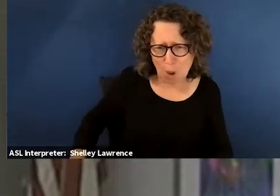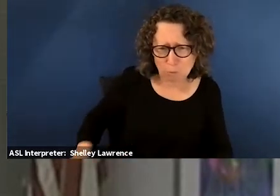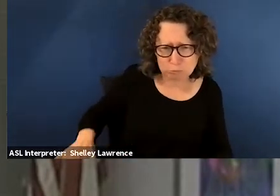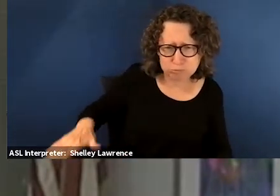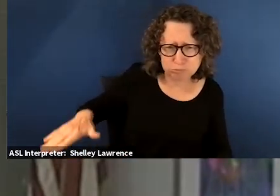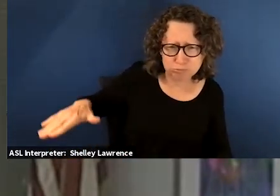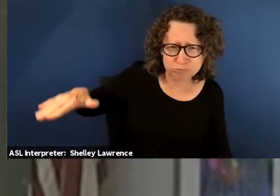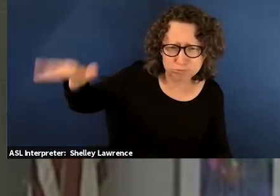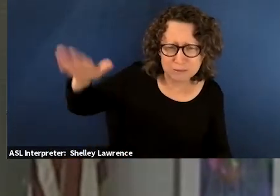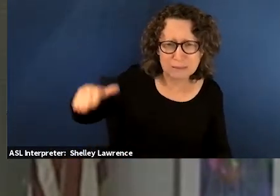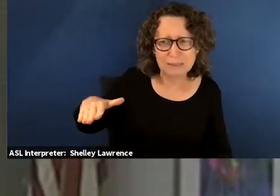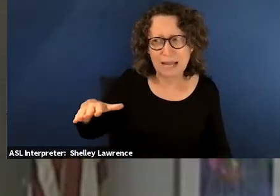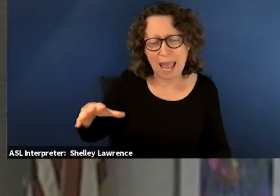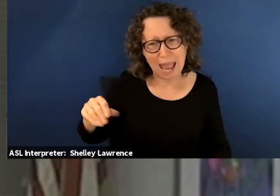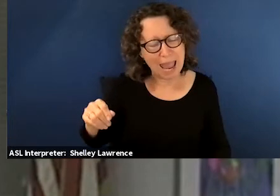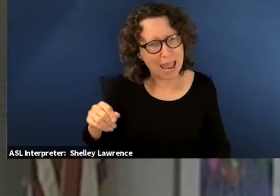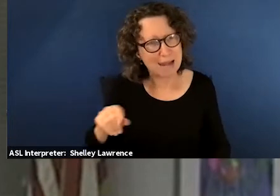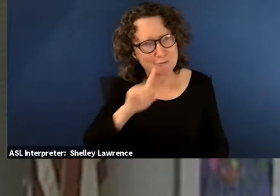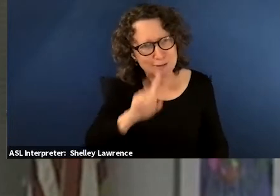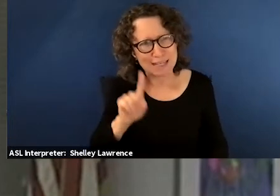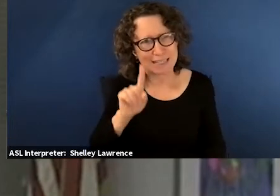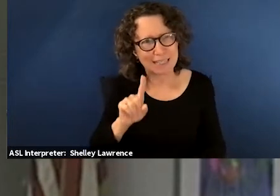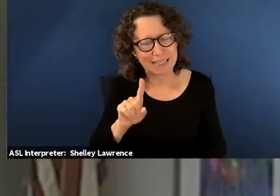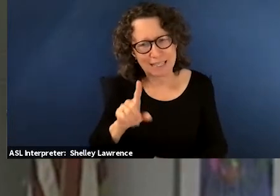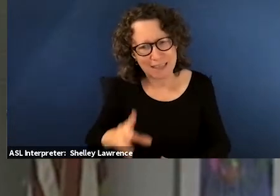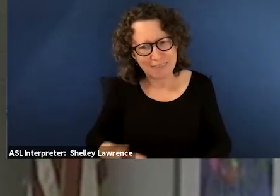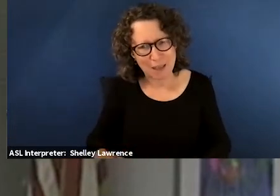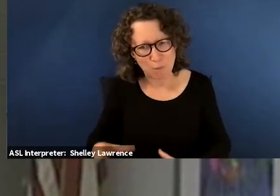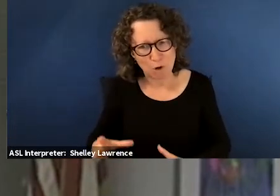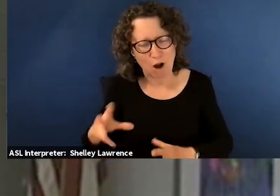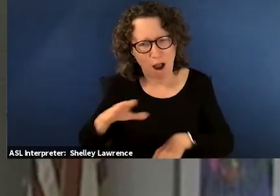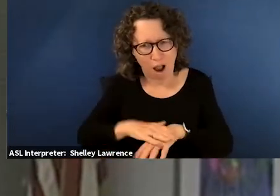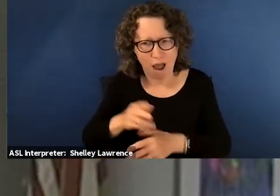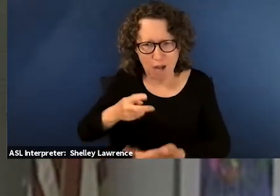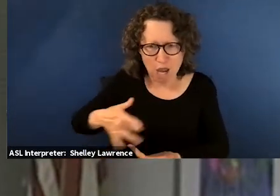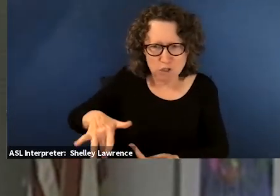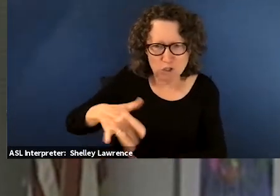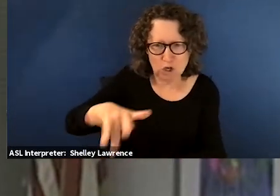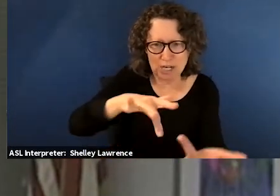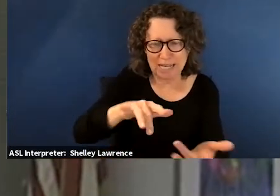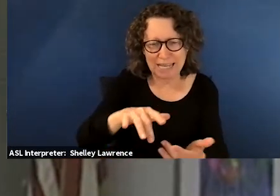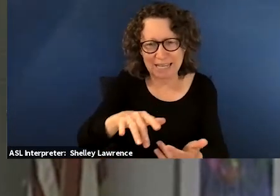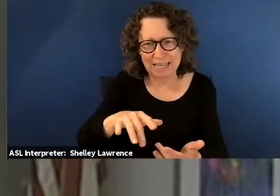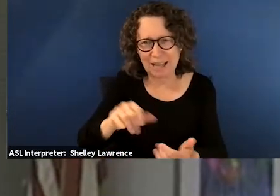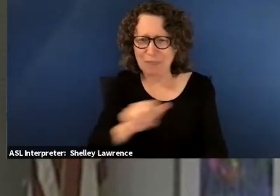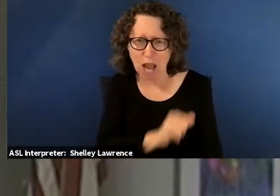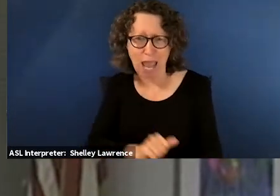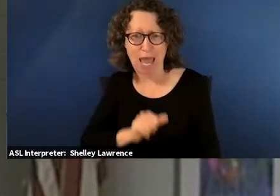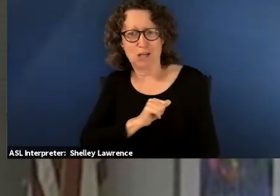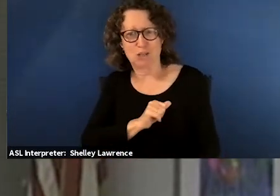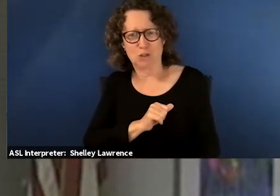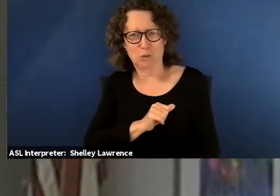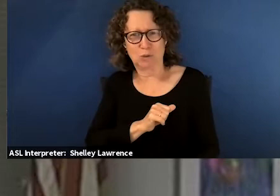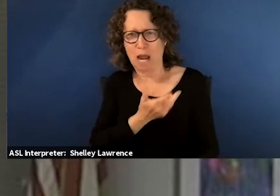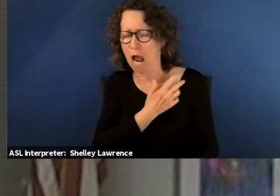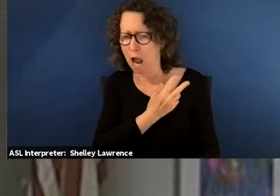and you really did. And you really were taken on a journey. You could see it in, as President Ford said, their attitude. It just, I was ready to get down there with them, but you know, that